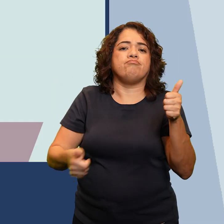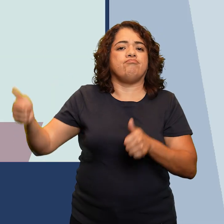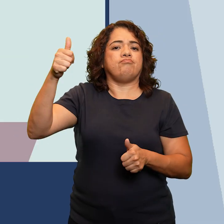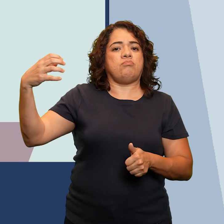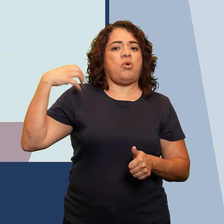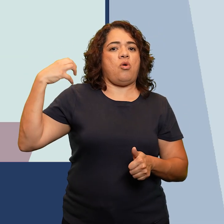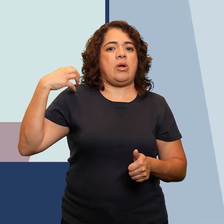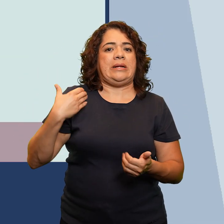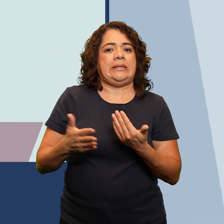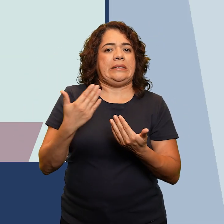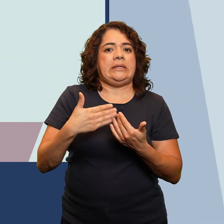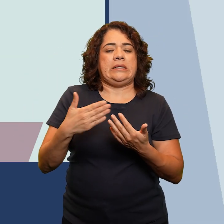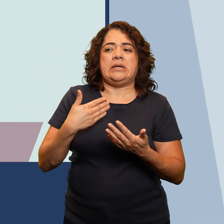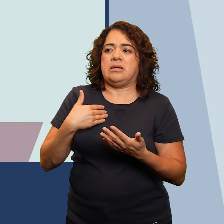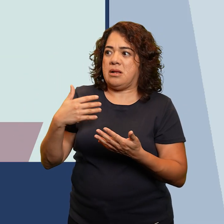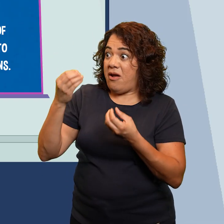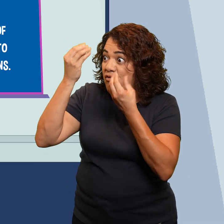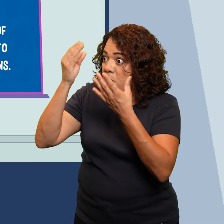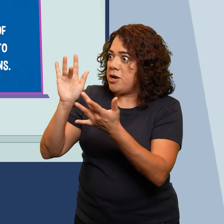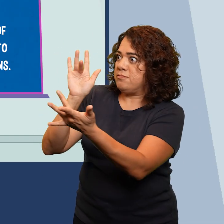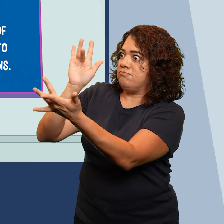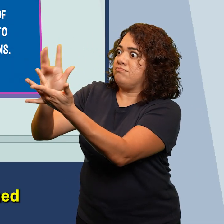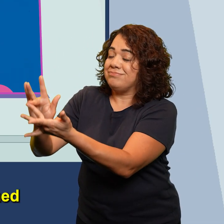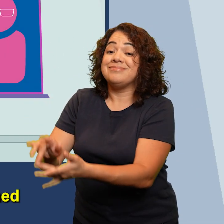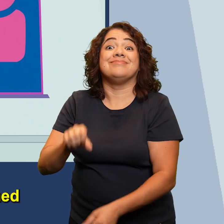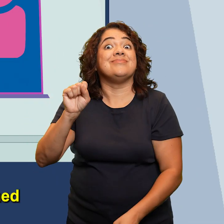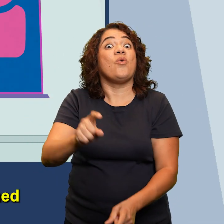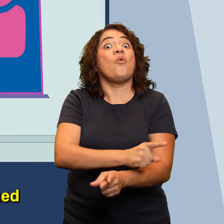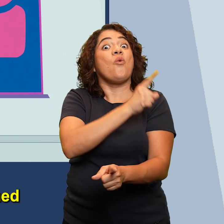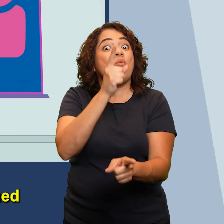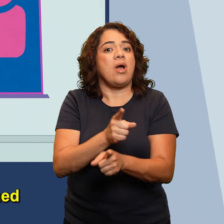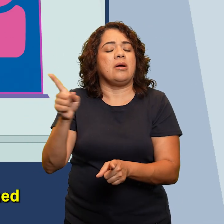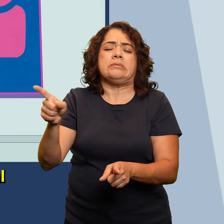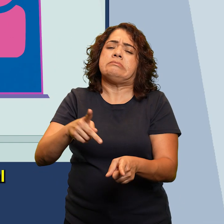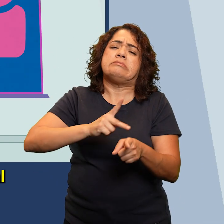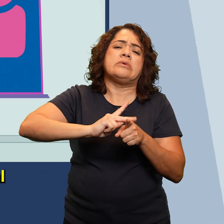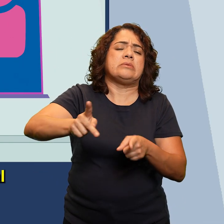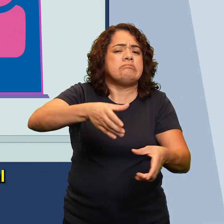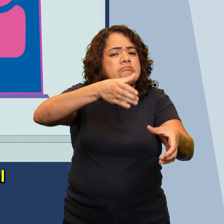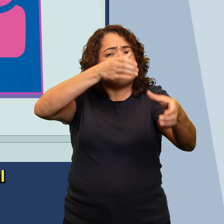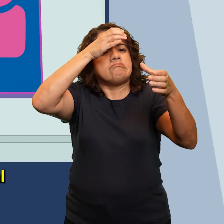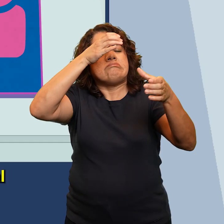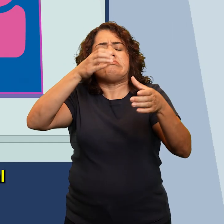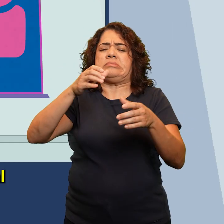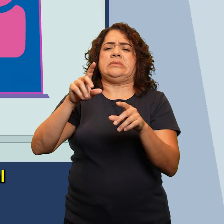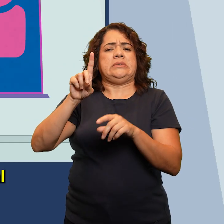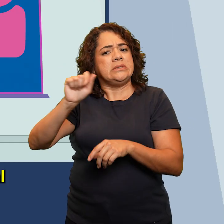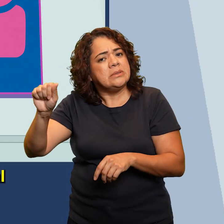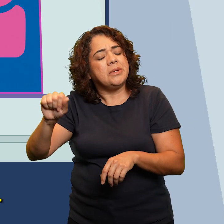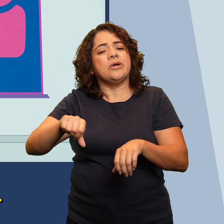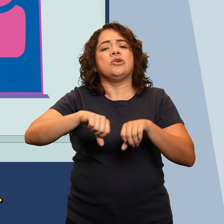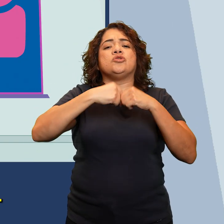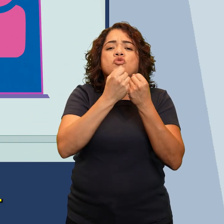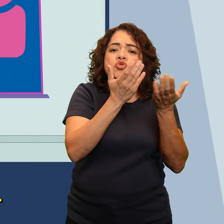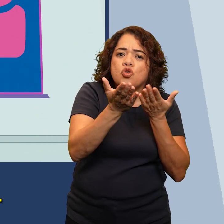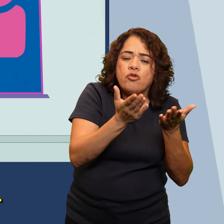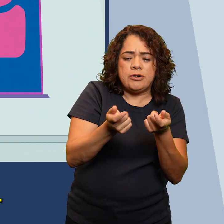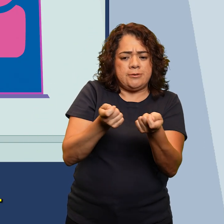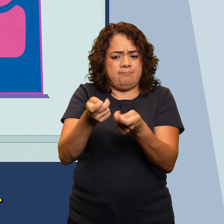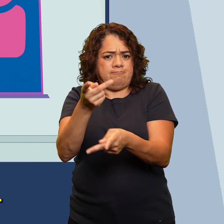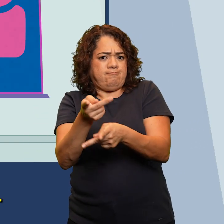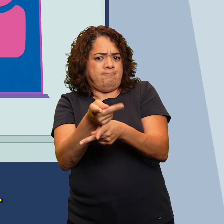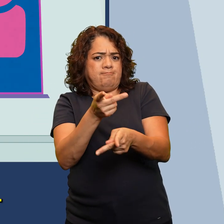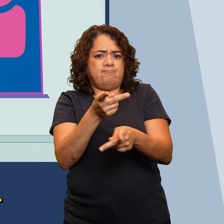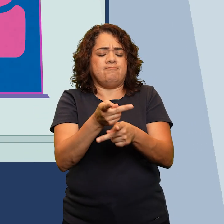director. Makes it easier for us to get information. Correct! That person is a highly trained and educated professional in the disabilities and social services